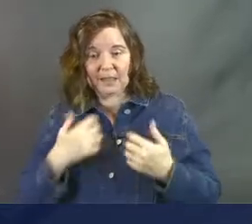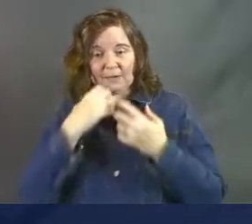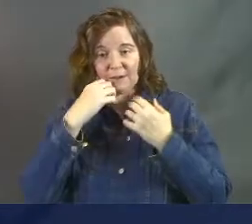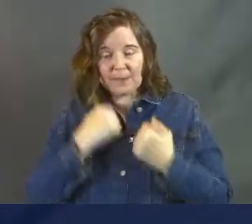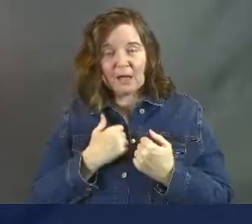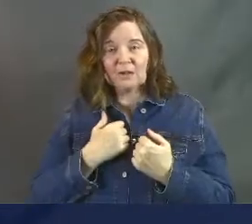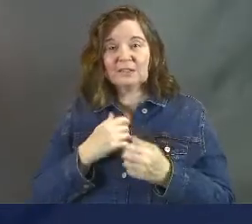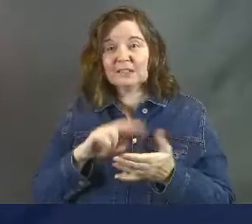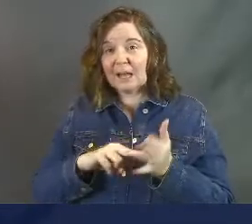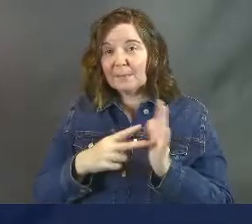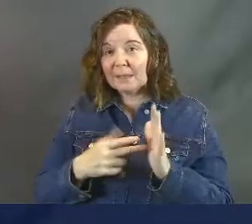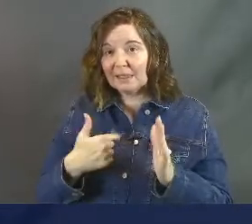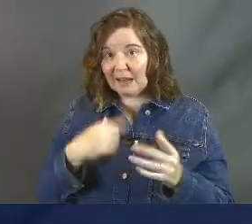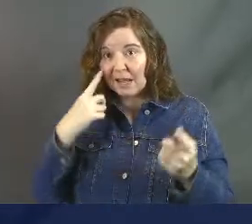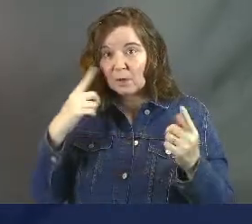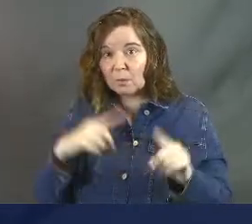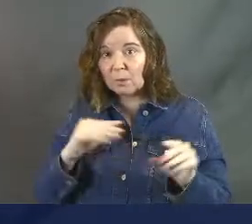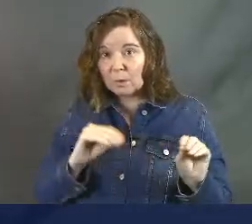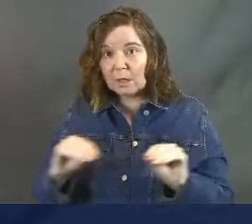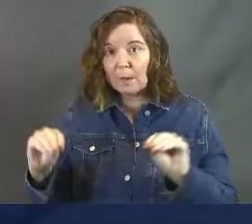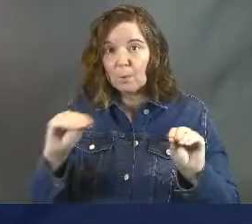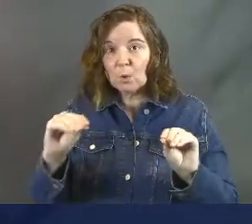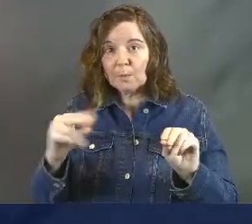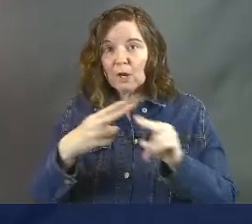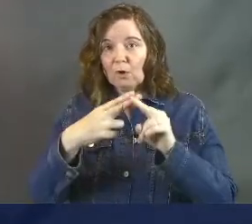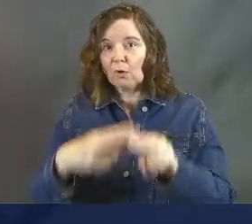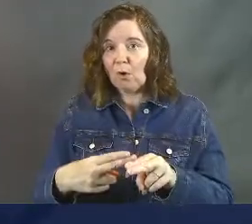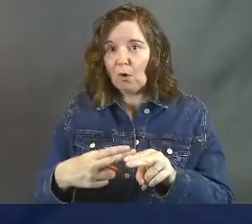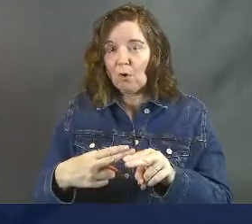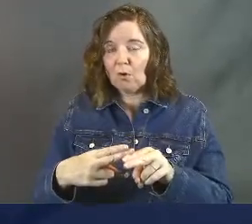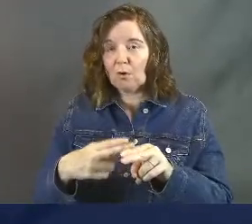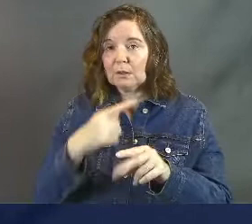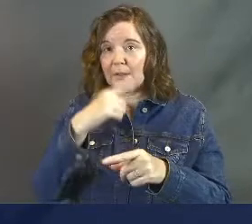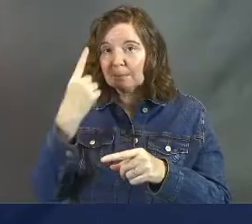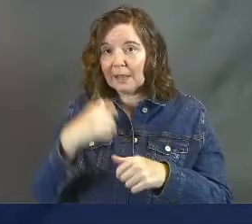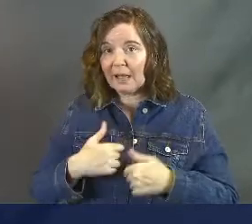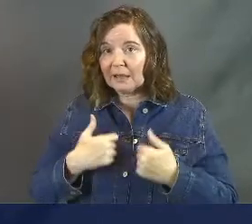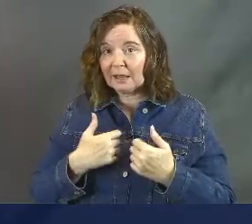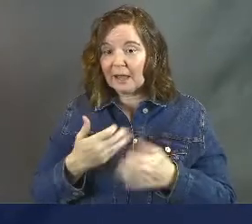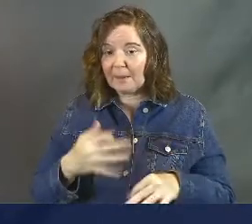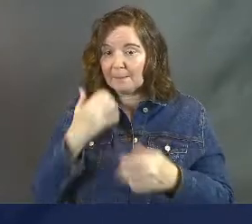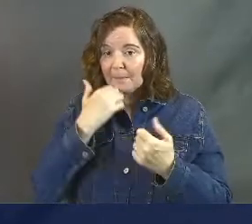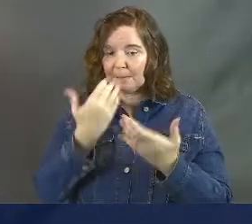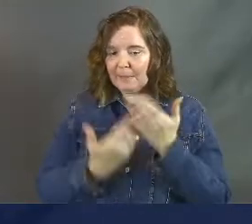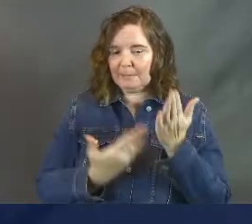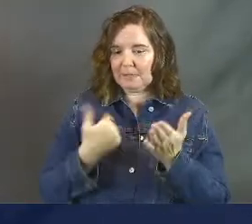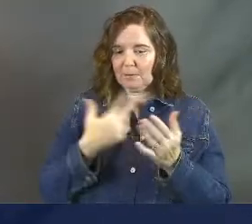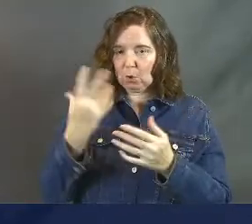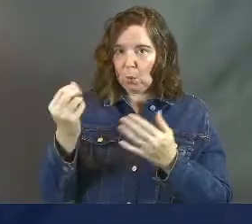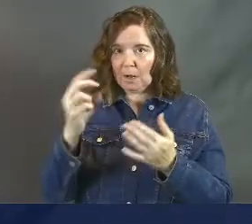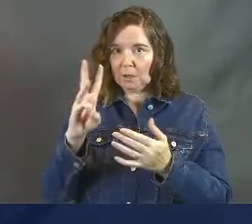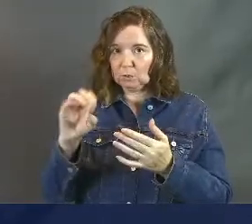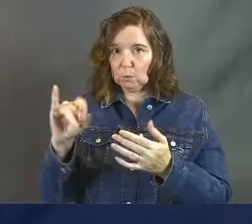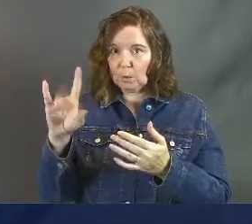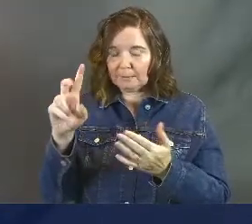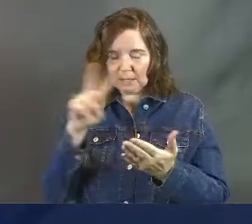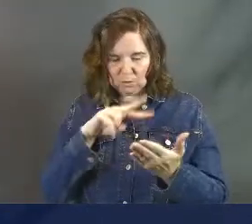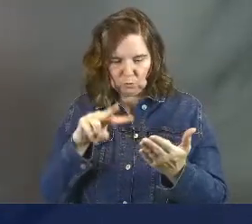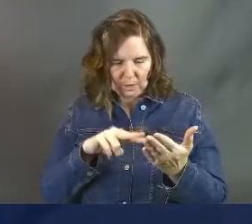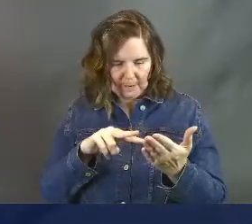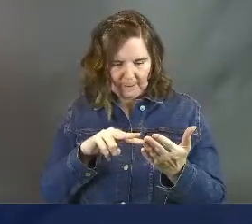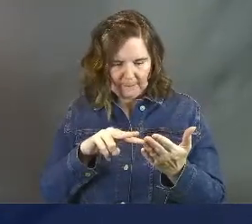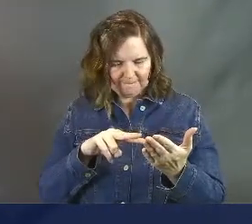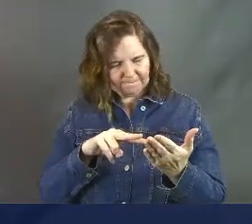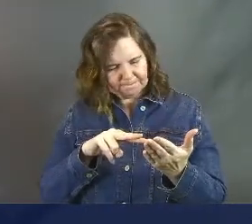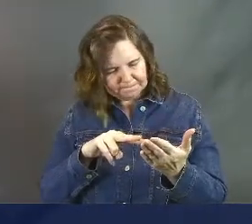matters, does that mean that I agree with the movement called Black Lives Matter? Because maybe some of us have gone out to their website and we've read